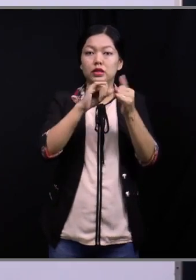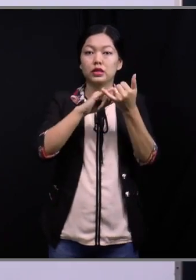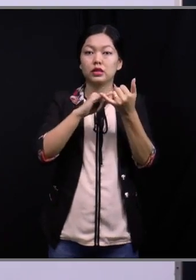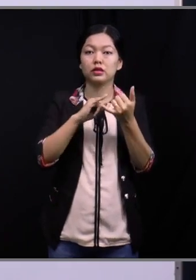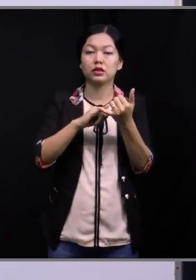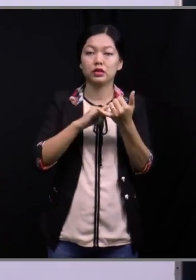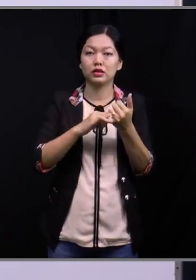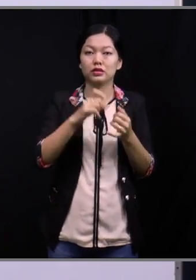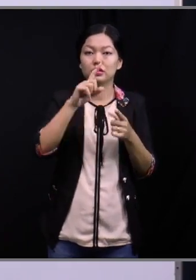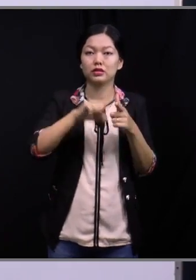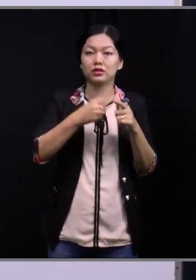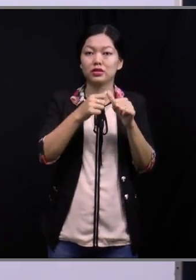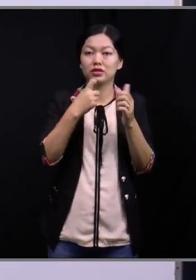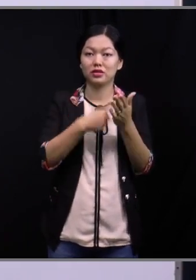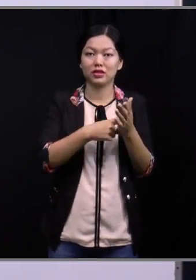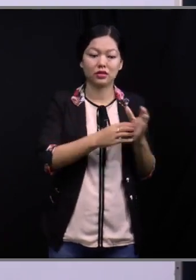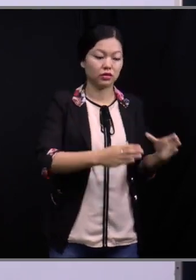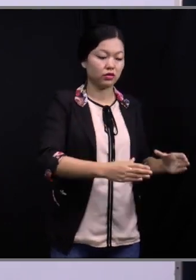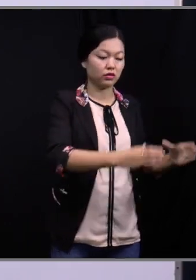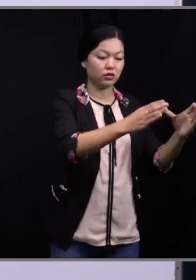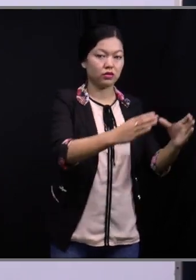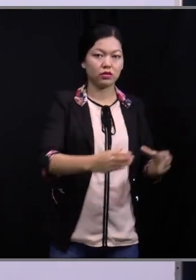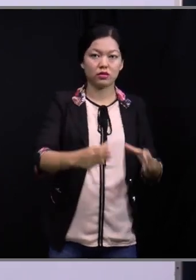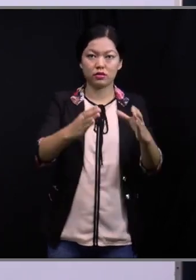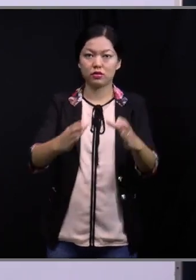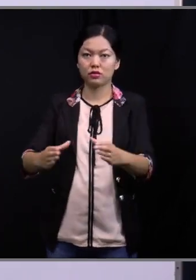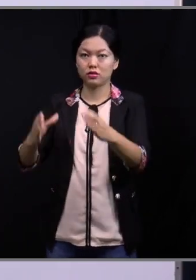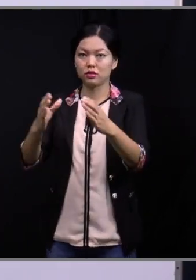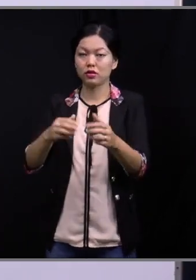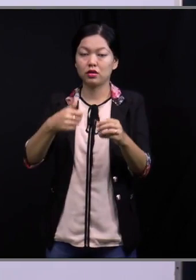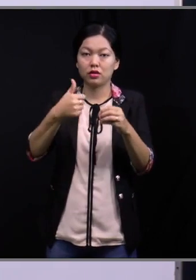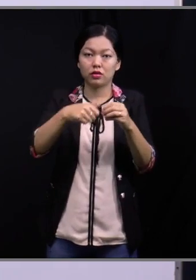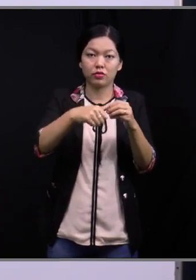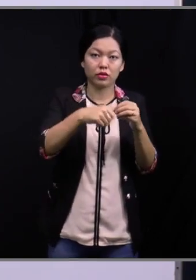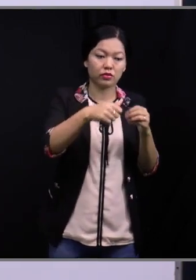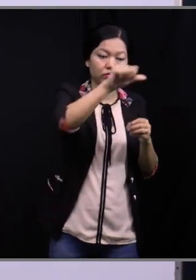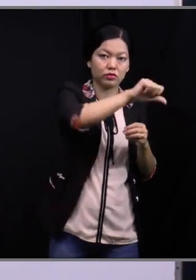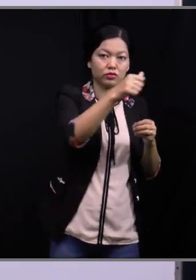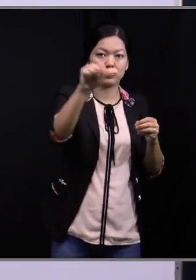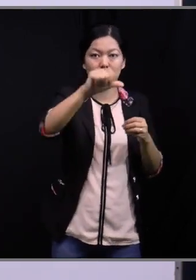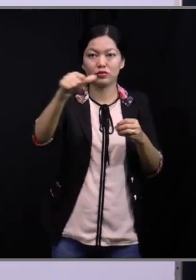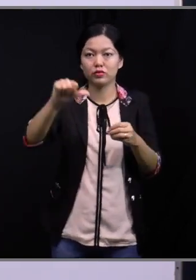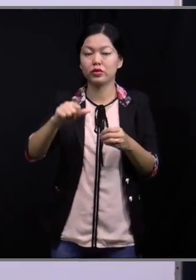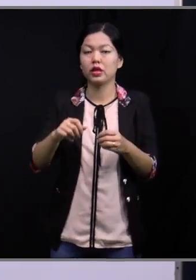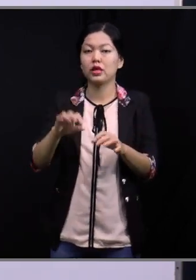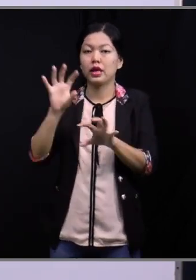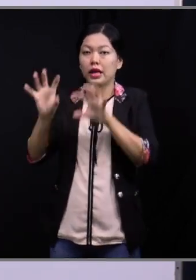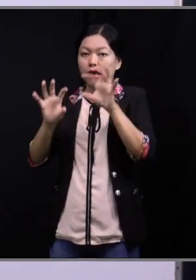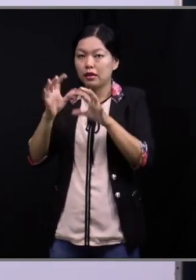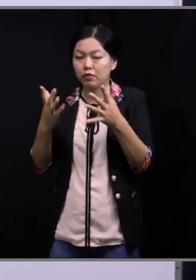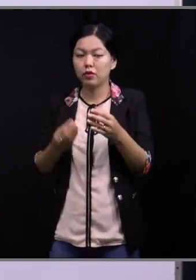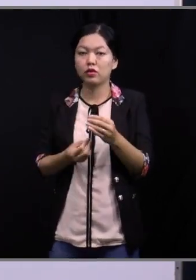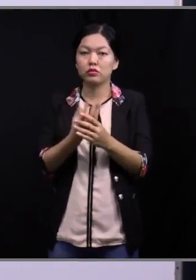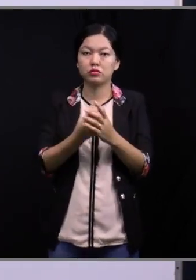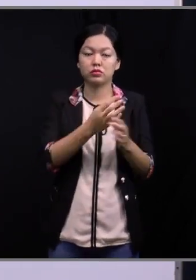and particularly insects, they are preserved in boxes. And besides that, larger animals, they are